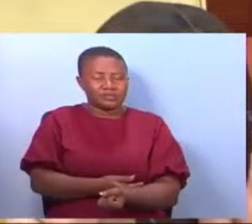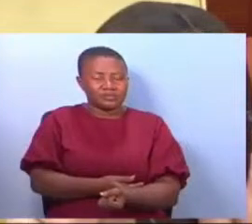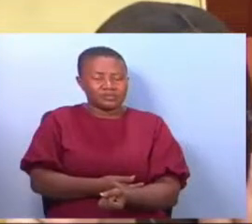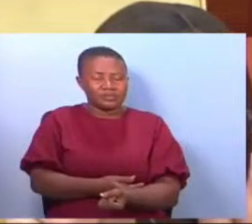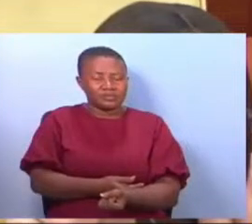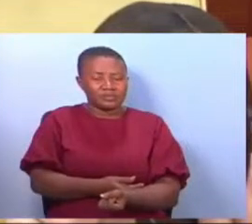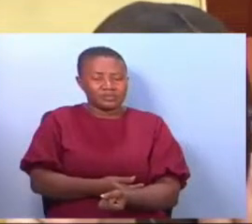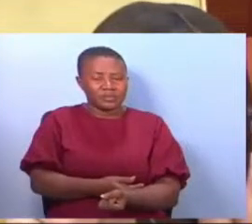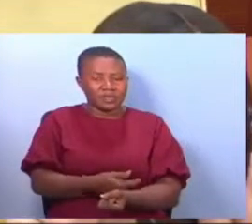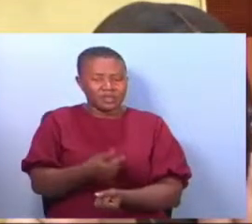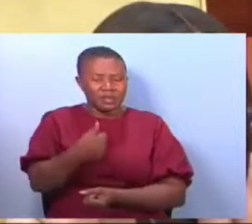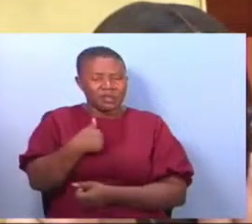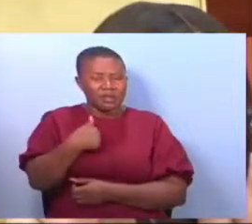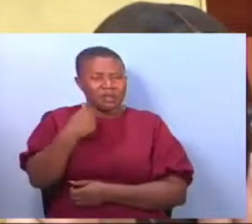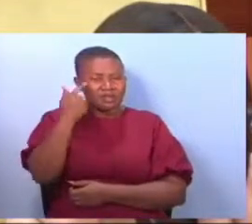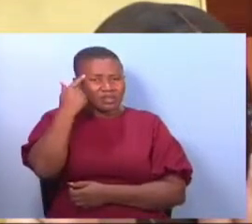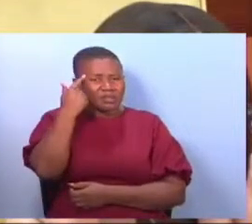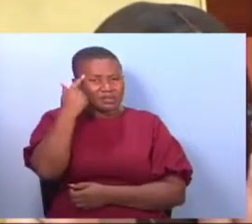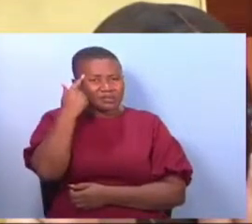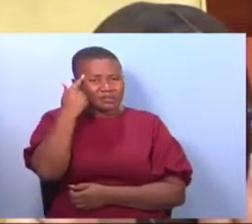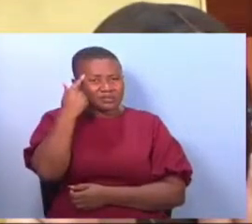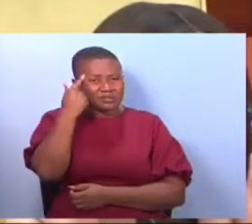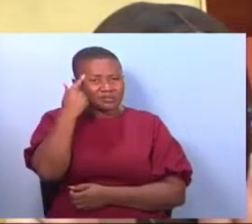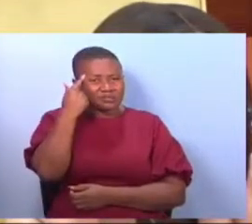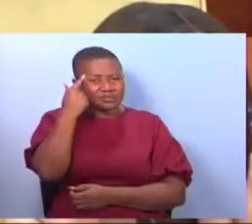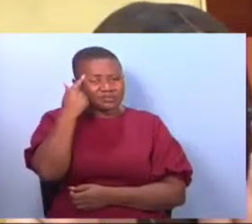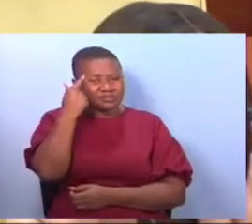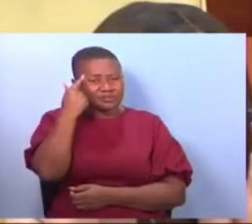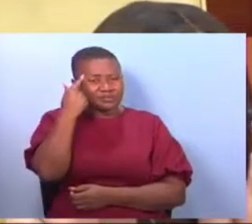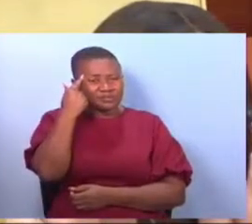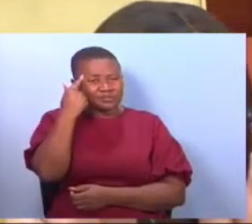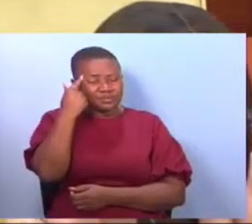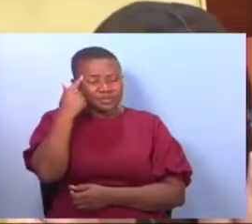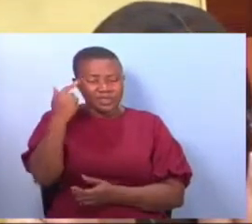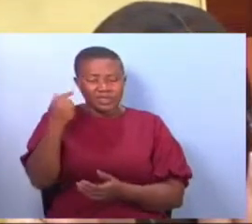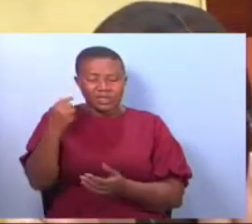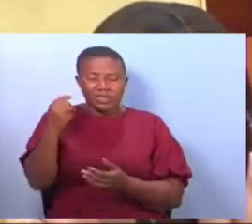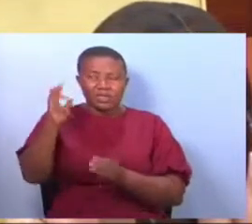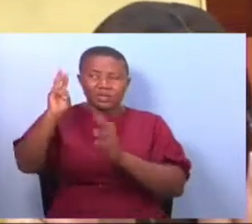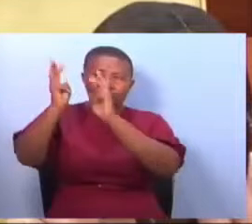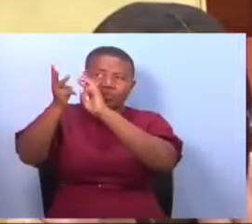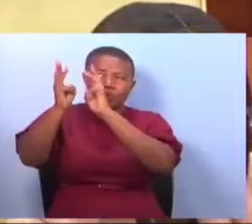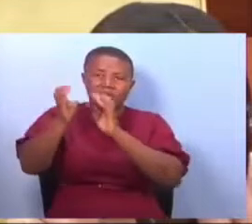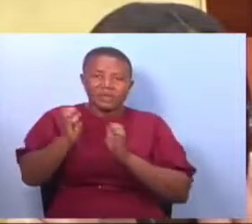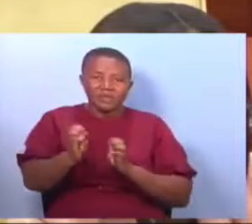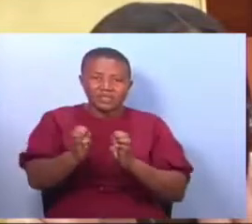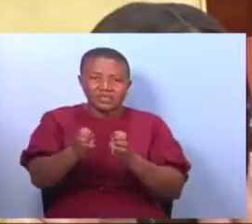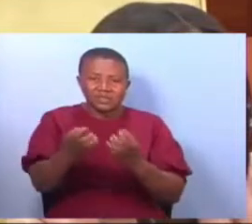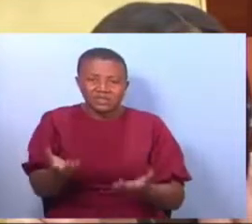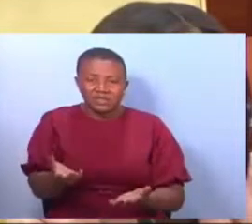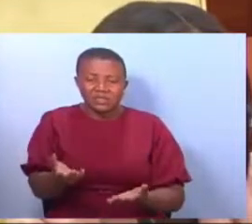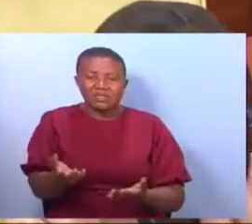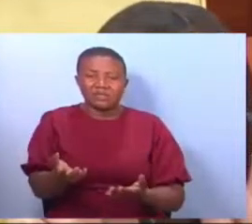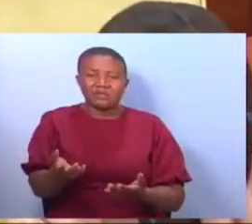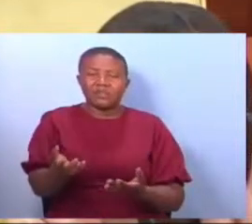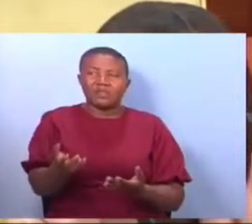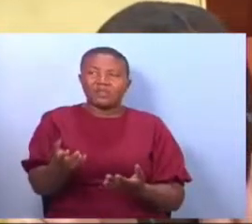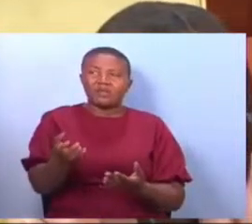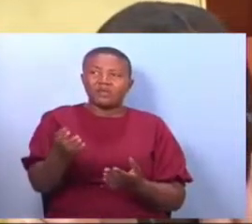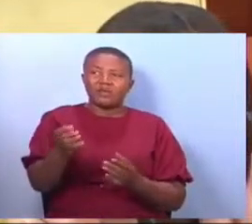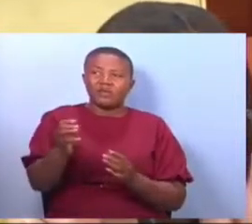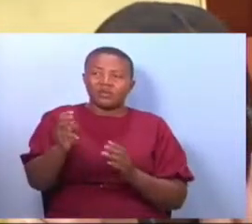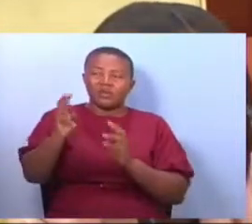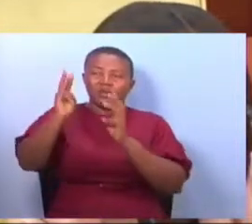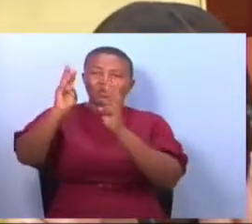action, climate emergency, climate finance, and the energy transition,